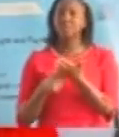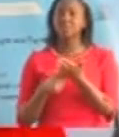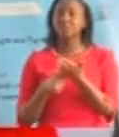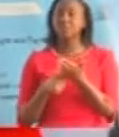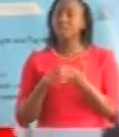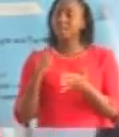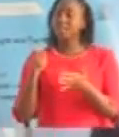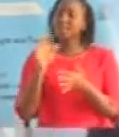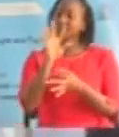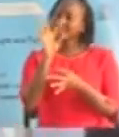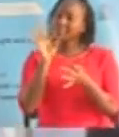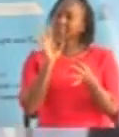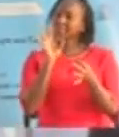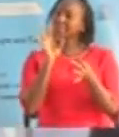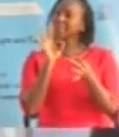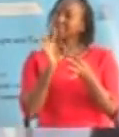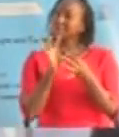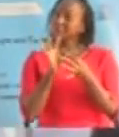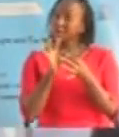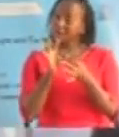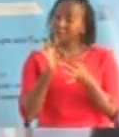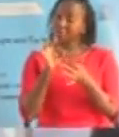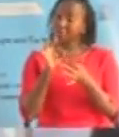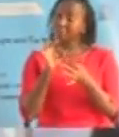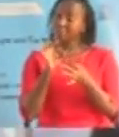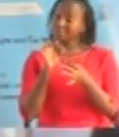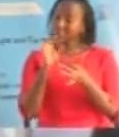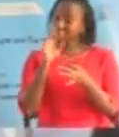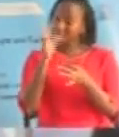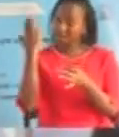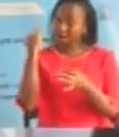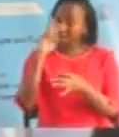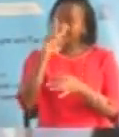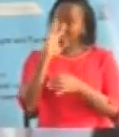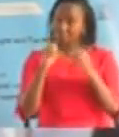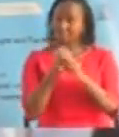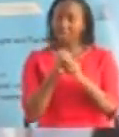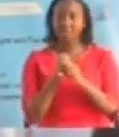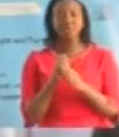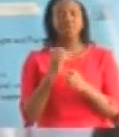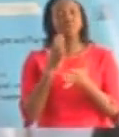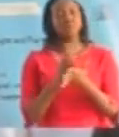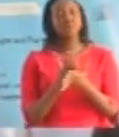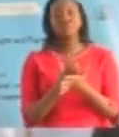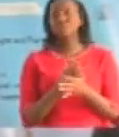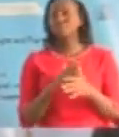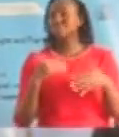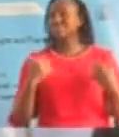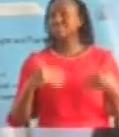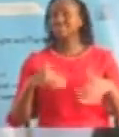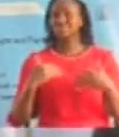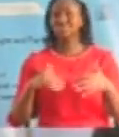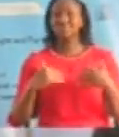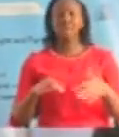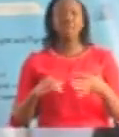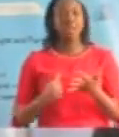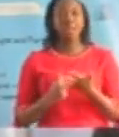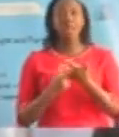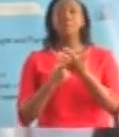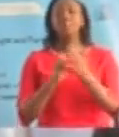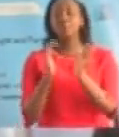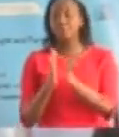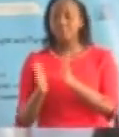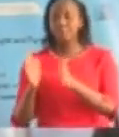particularly during the last 2 years, will come in handy in preparing all the graduates